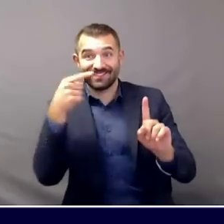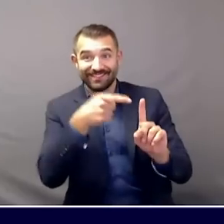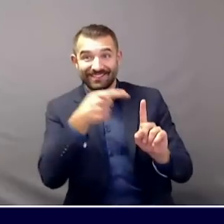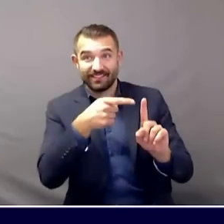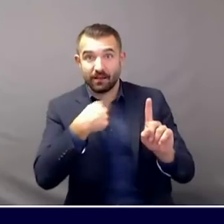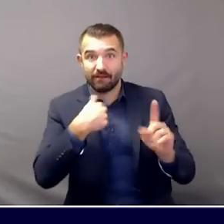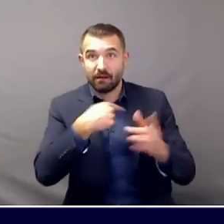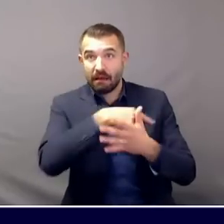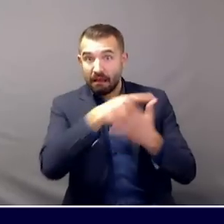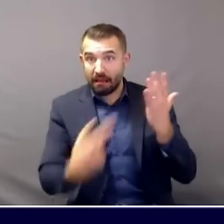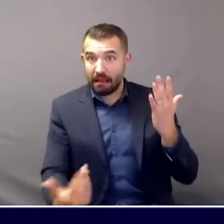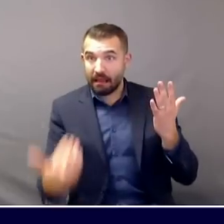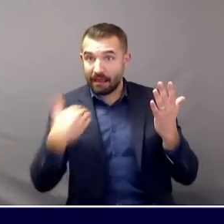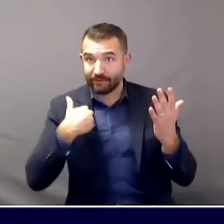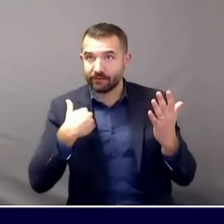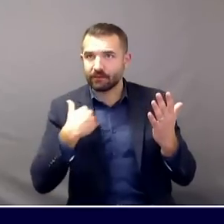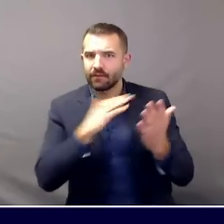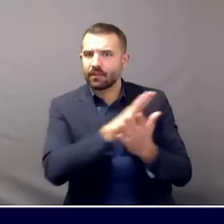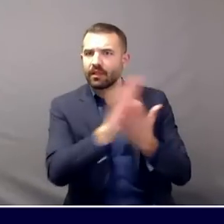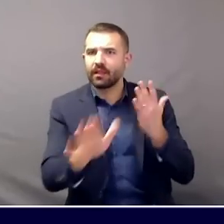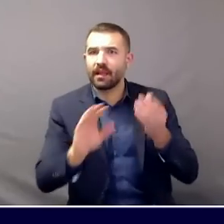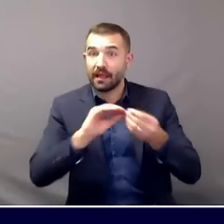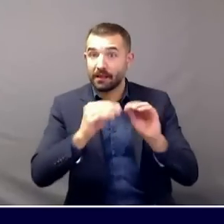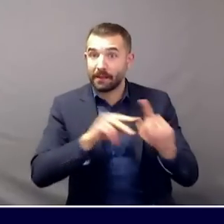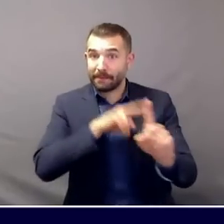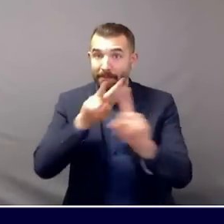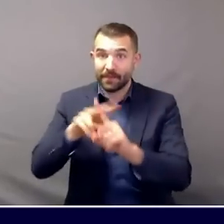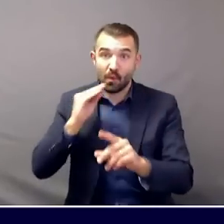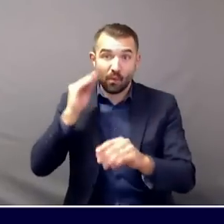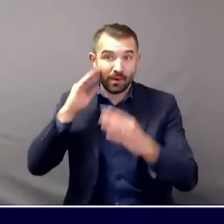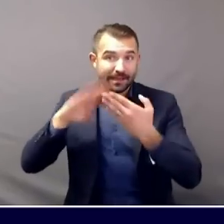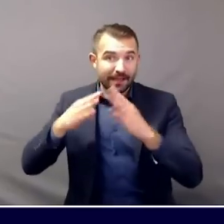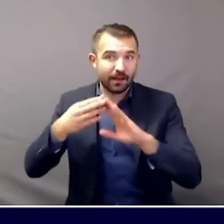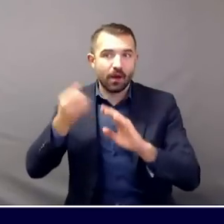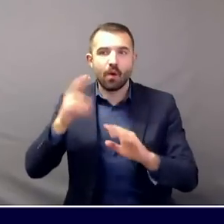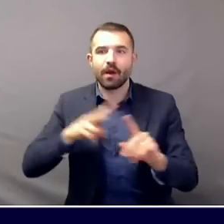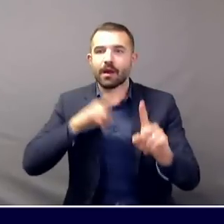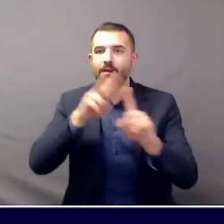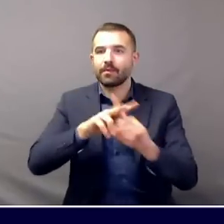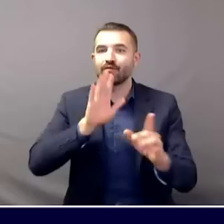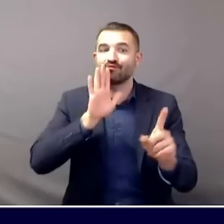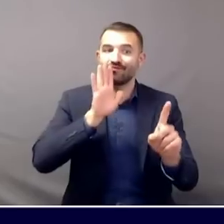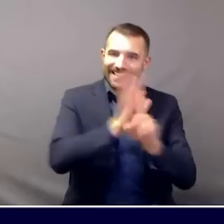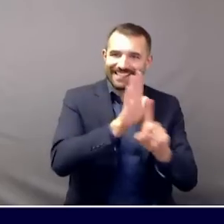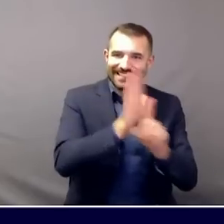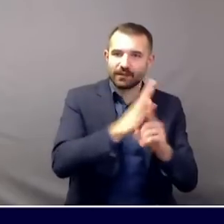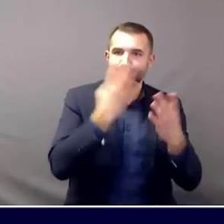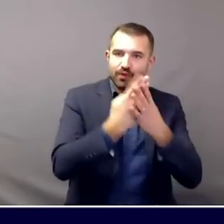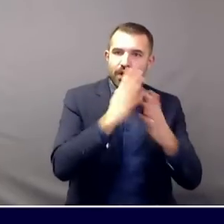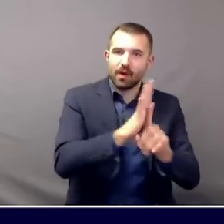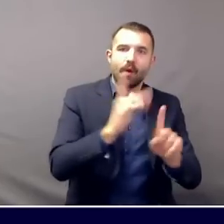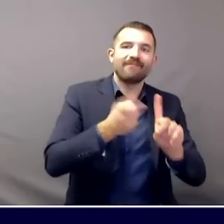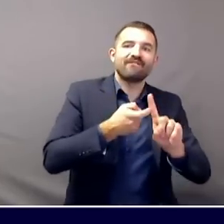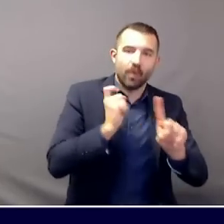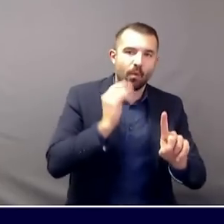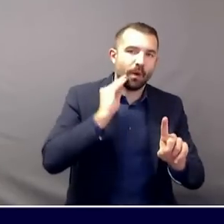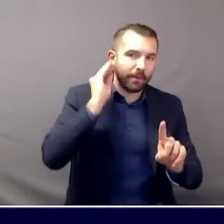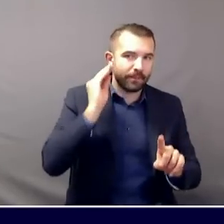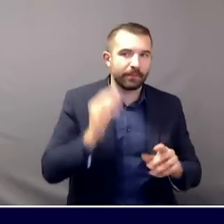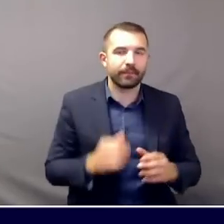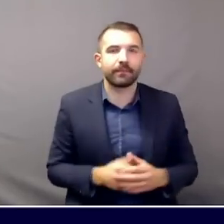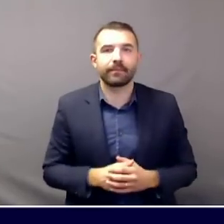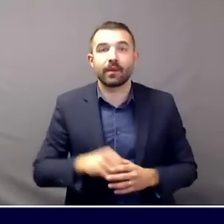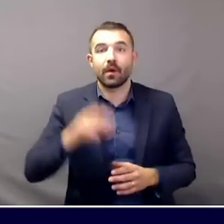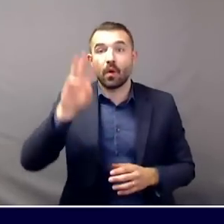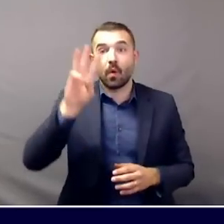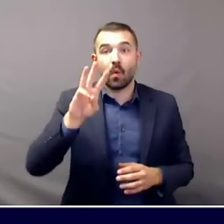located in. Sure. So right now at the Maine Correctional Center, we're aware of a total of 148 cumulative cases.